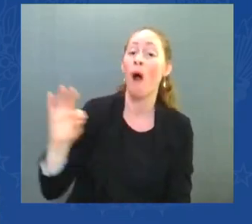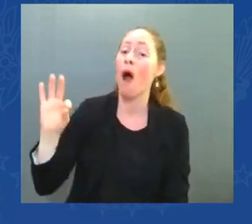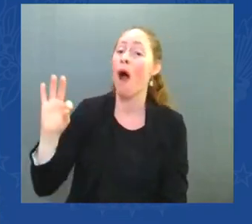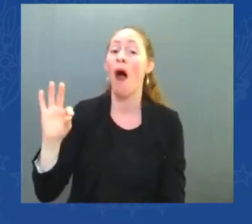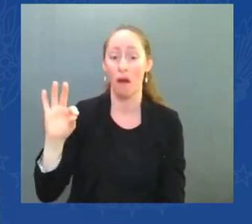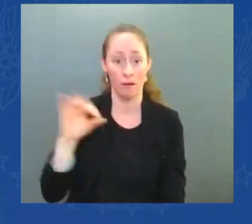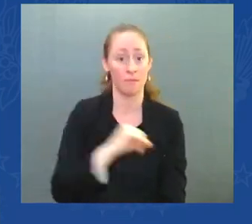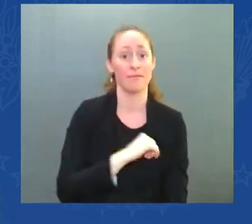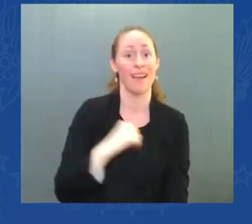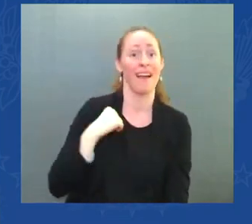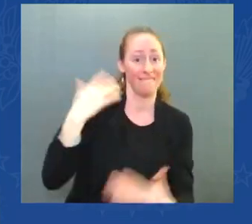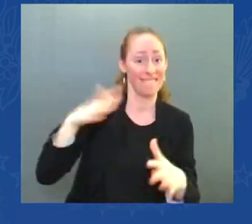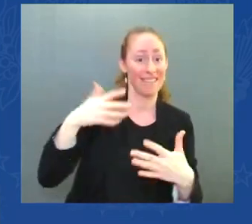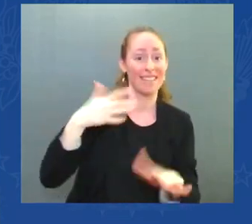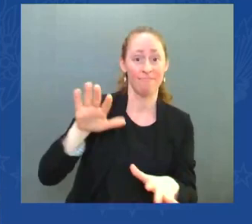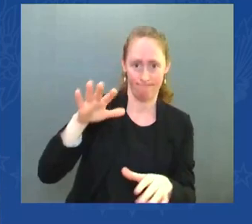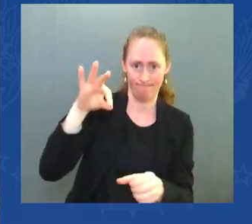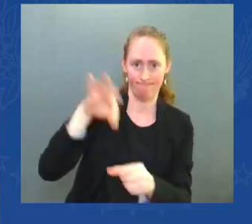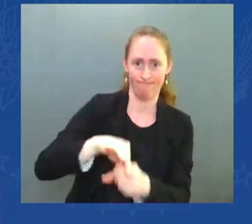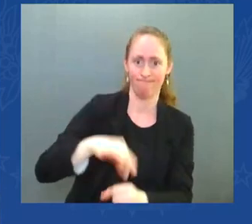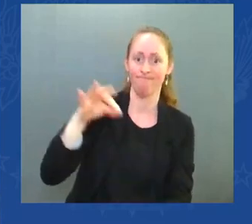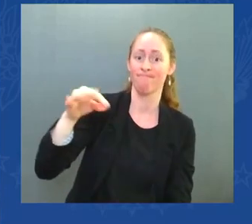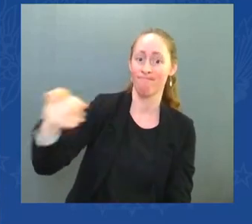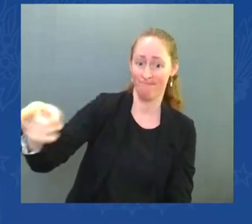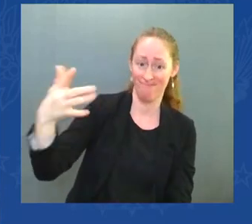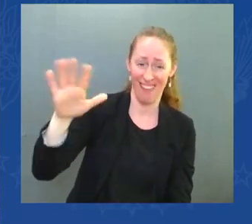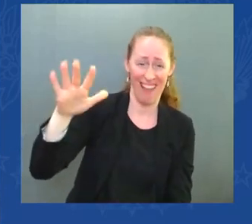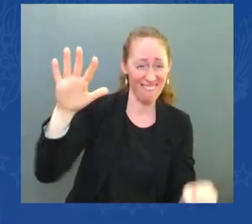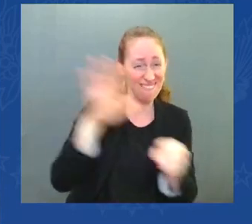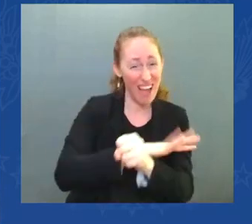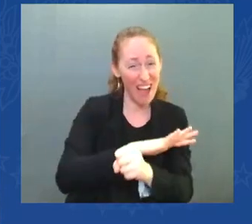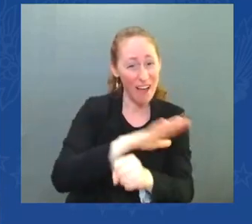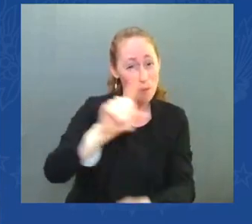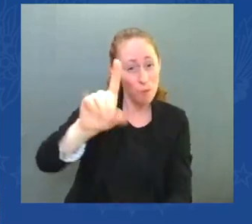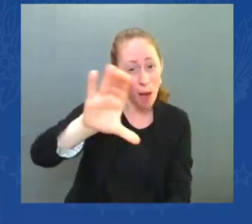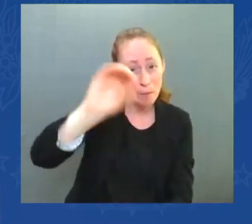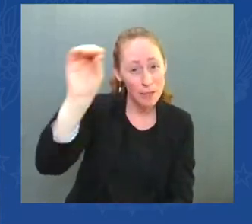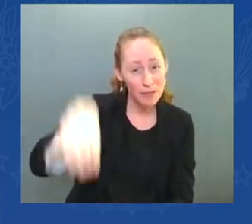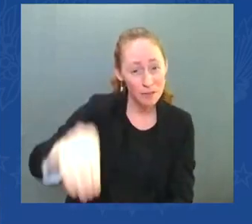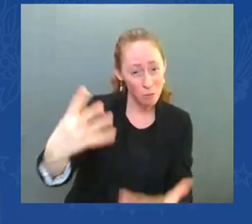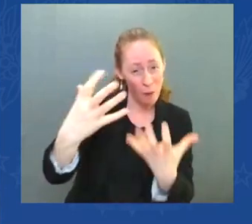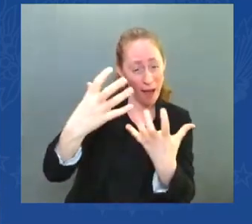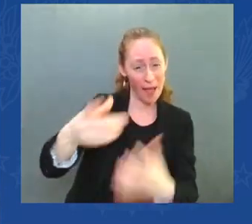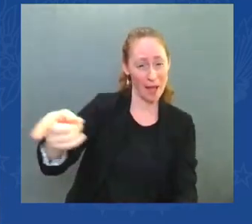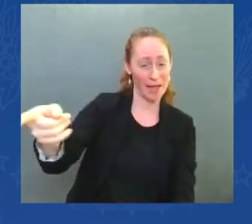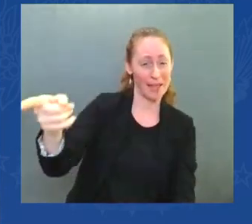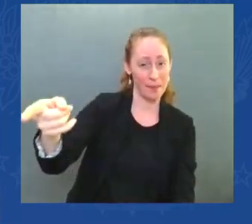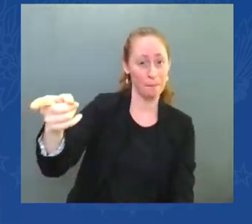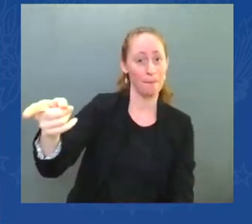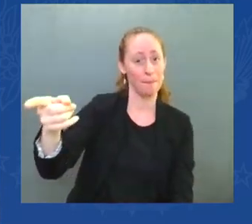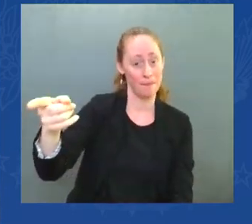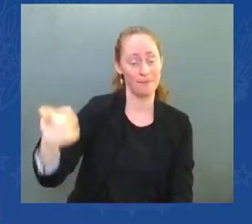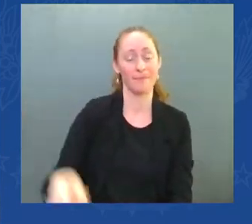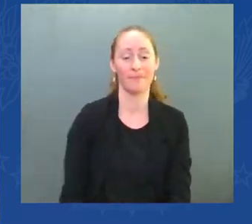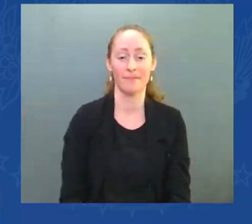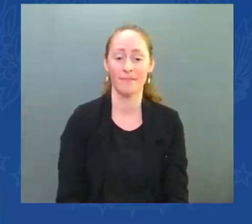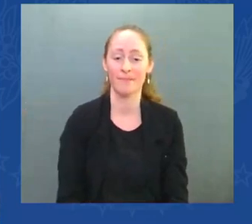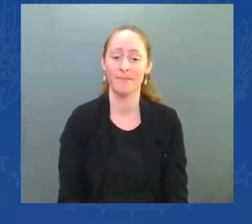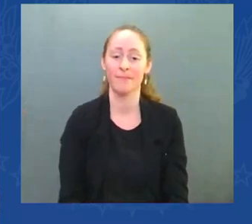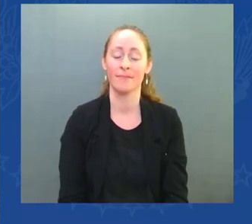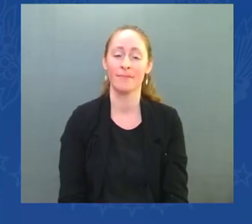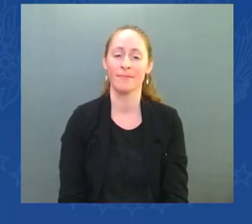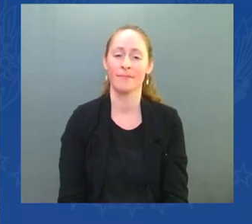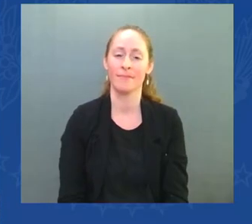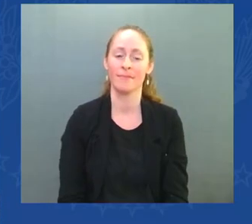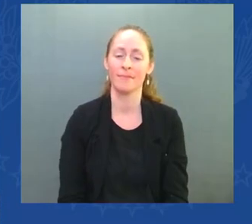with the Senate to get him confirmed once again. With what I know about him and why I'm so